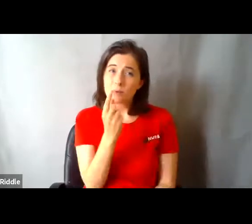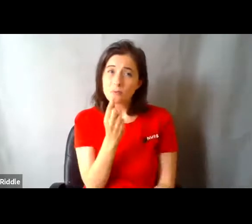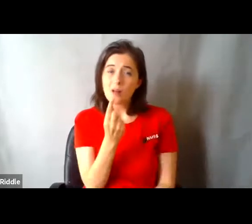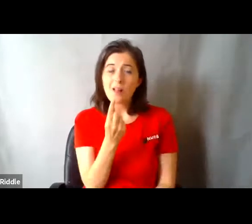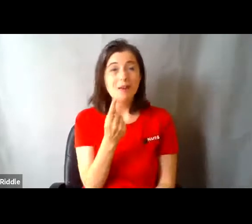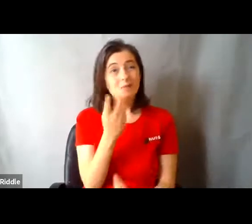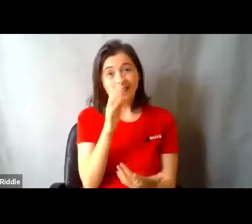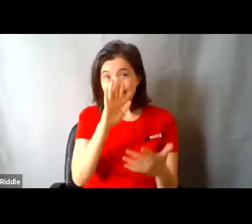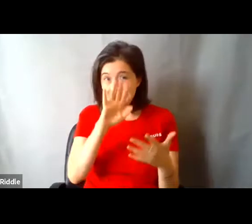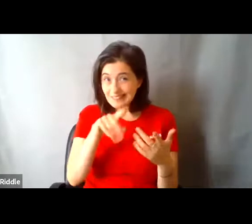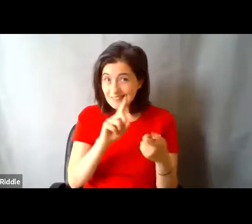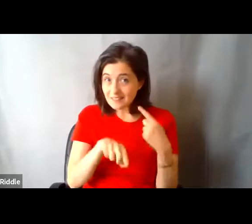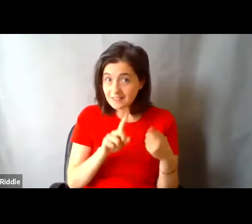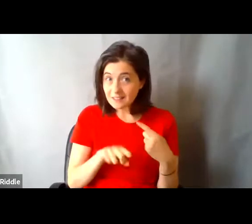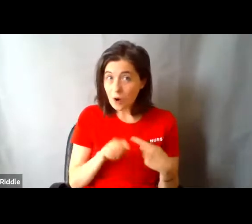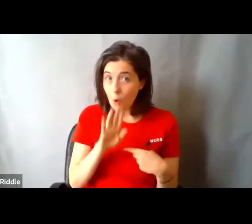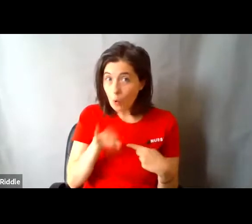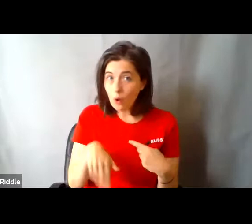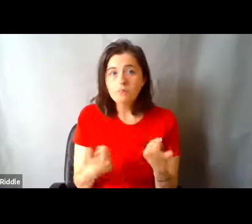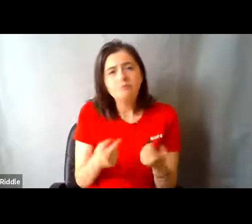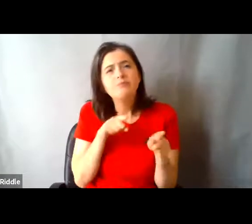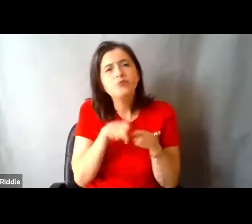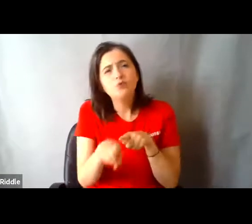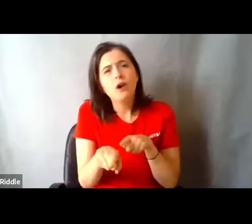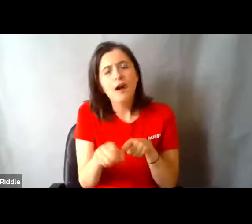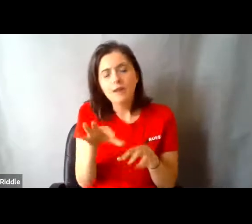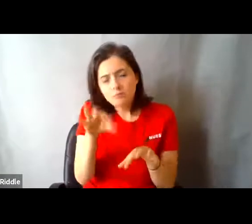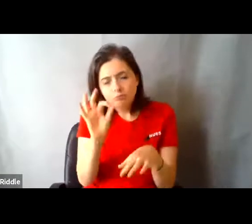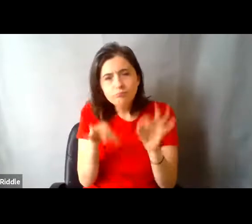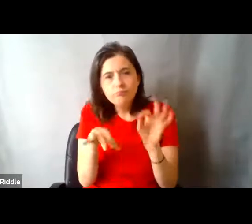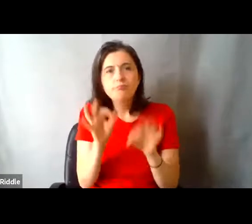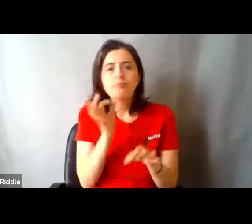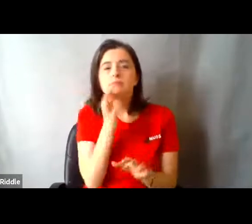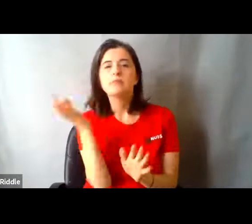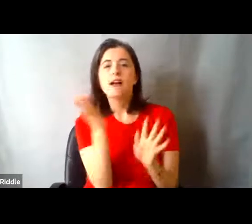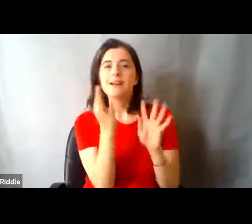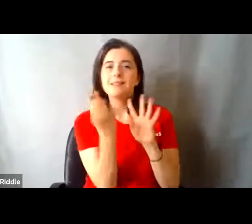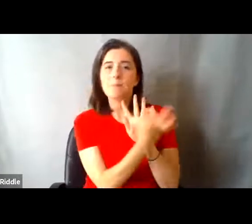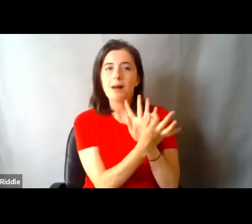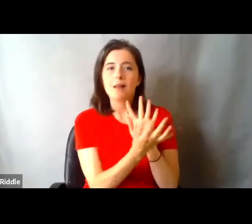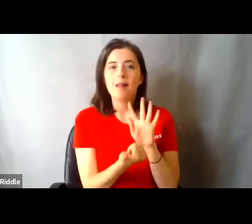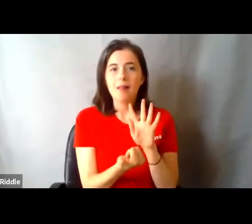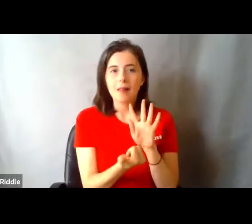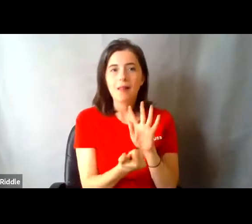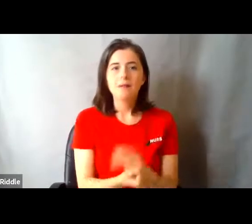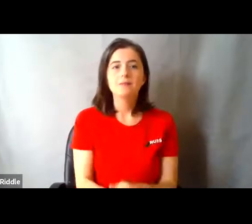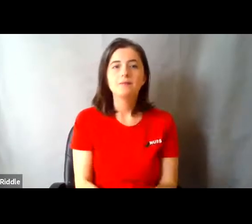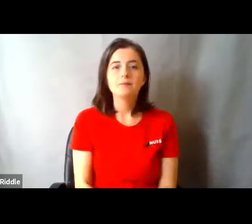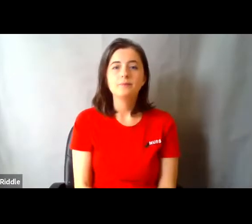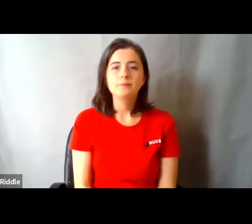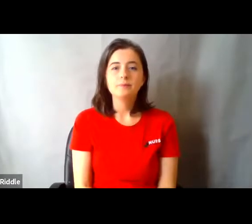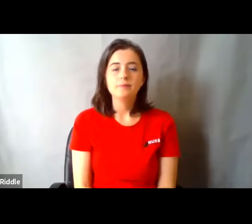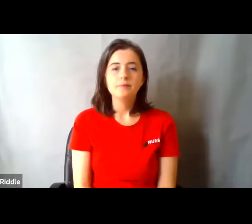answer all of your questions, but we'll take a selection of those and put them to our panelists for today.